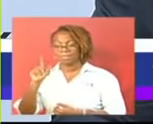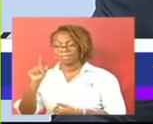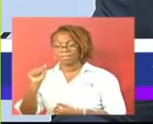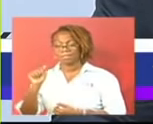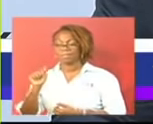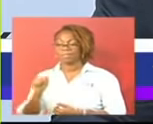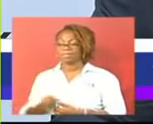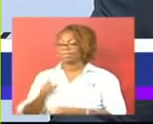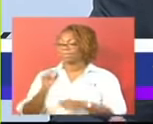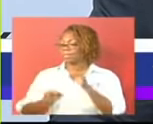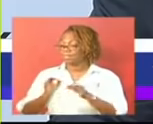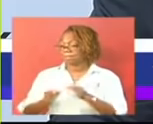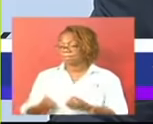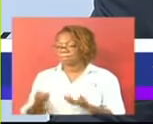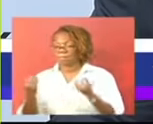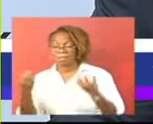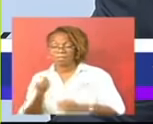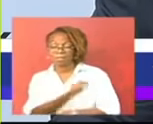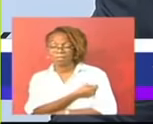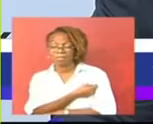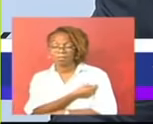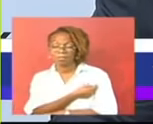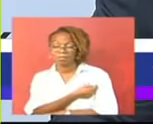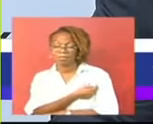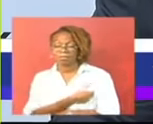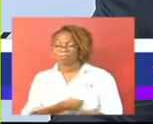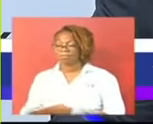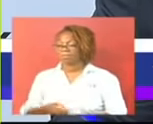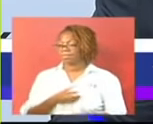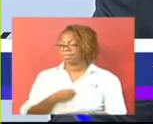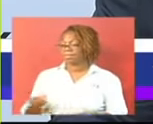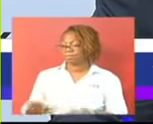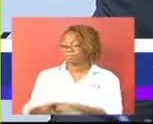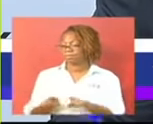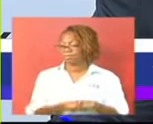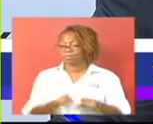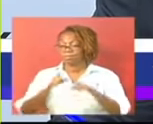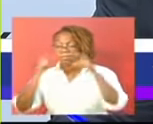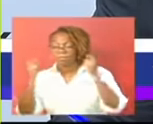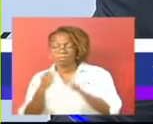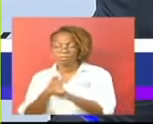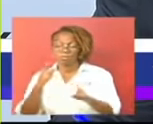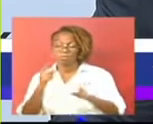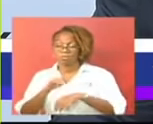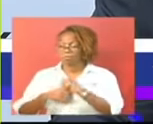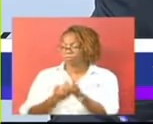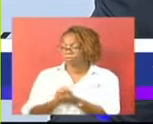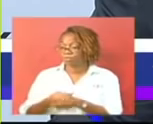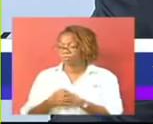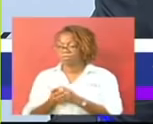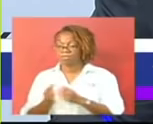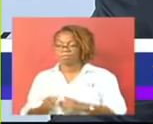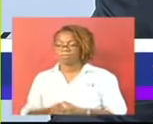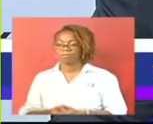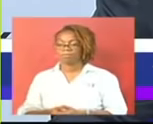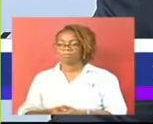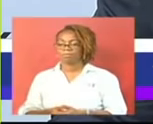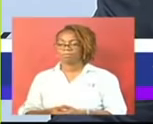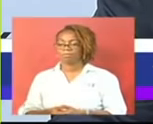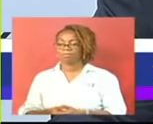vaccine protection we have, the greater the additional layer of protection that we employ by having appropriate mask use, by having